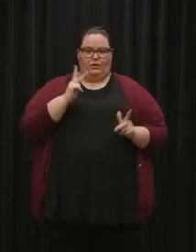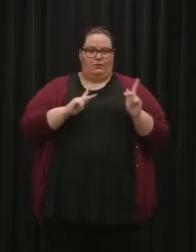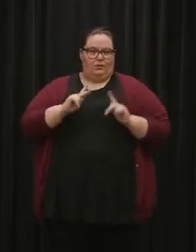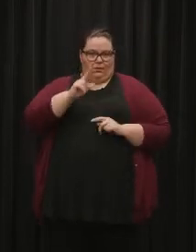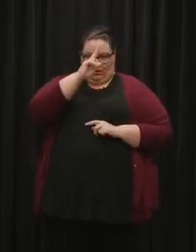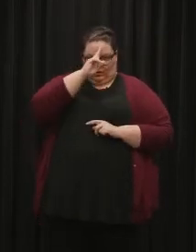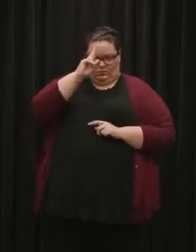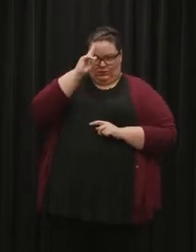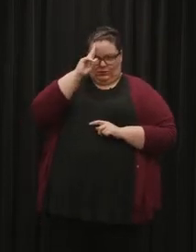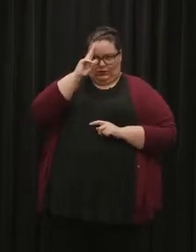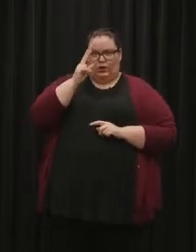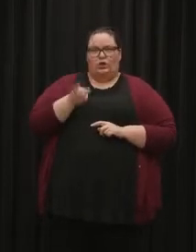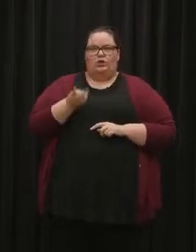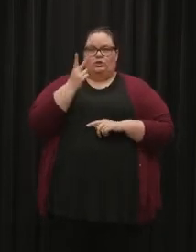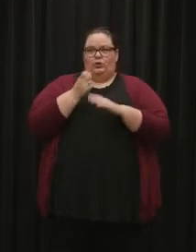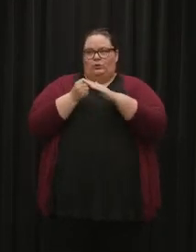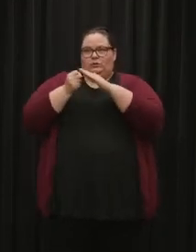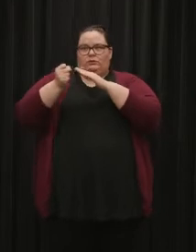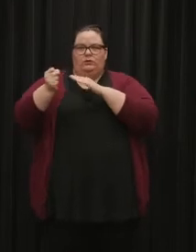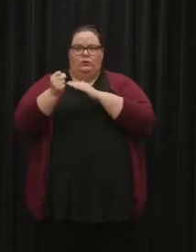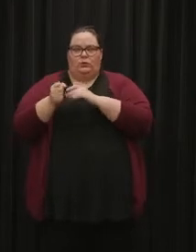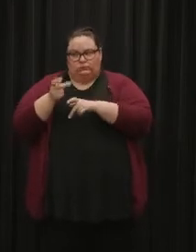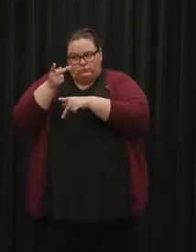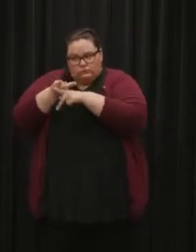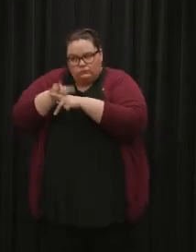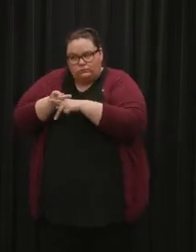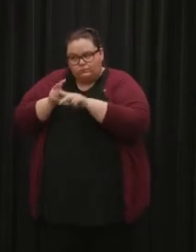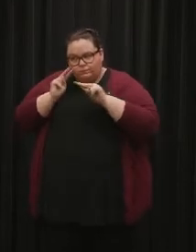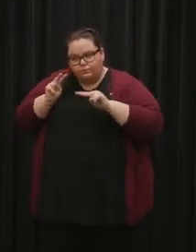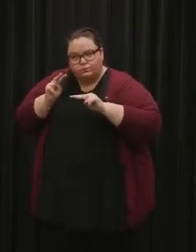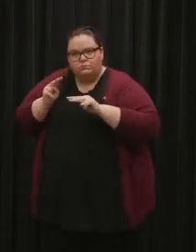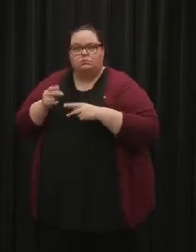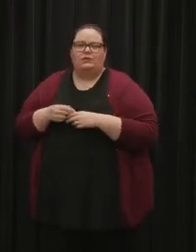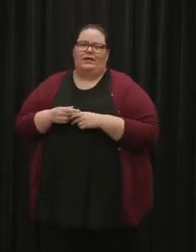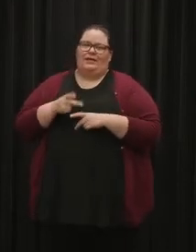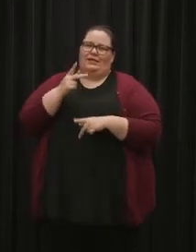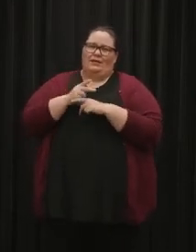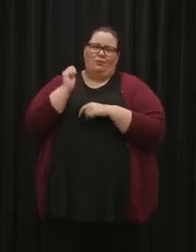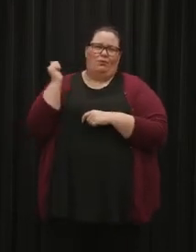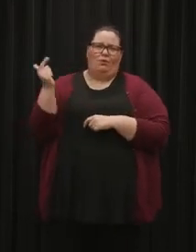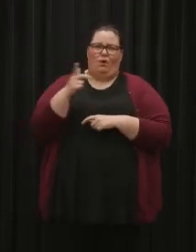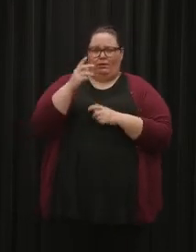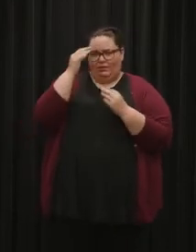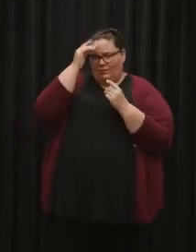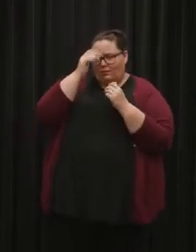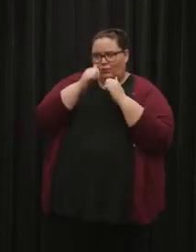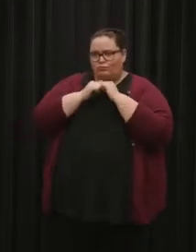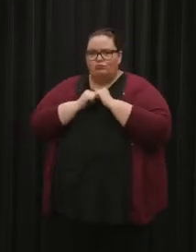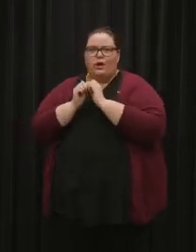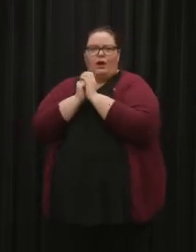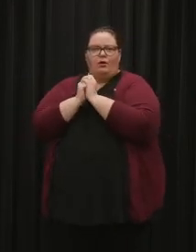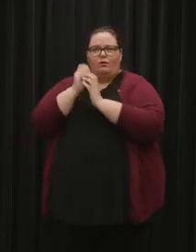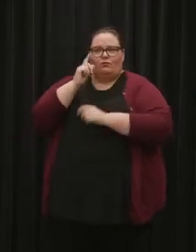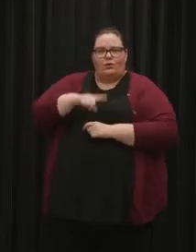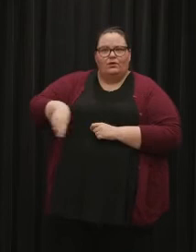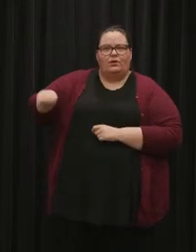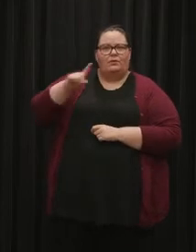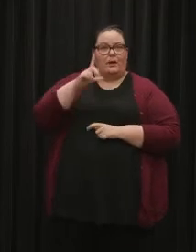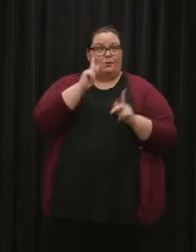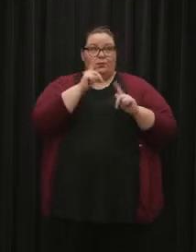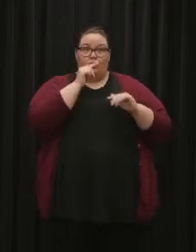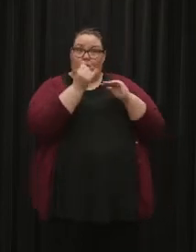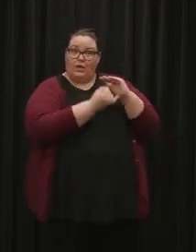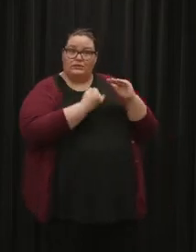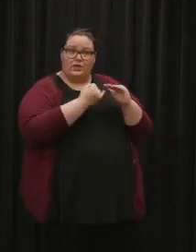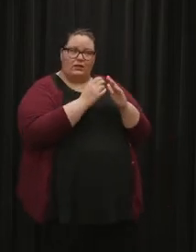are now in intensive care. And I ask that you keep all of these fellow New Brunswickers in your thoughts and prayers, as well as all the people who are